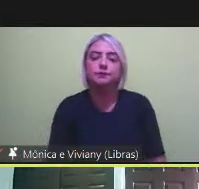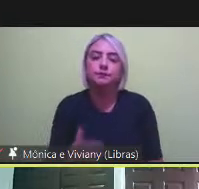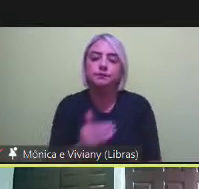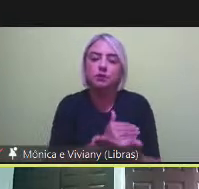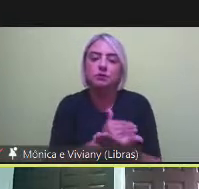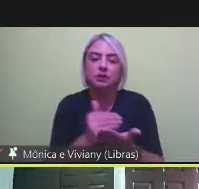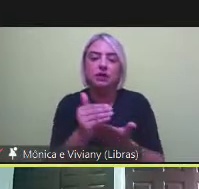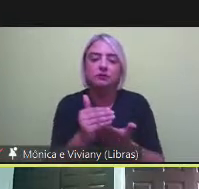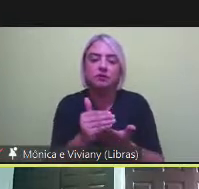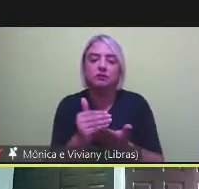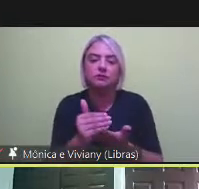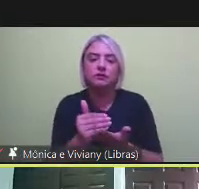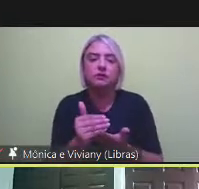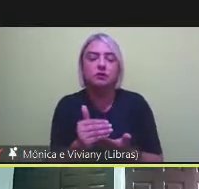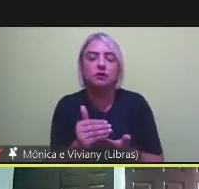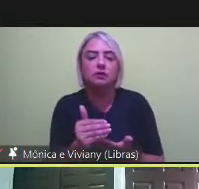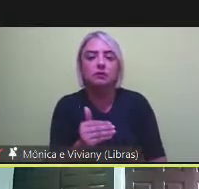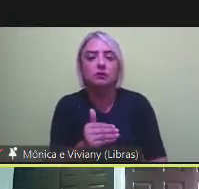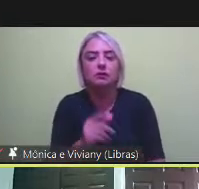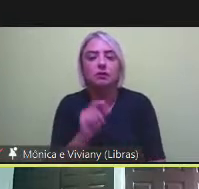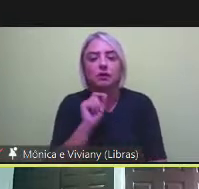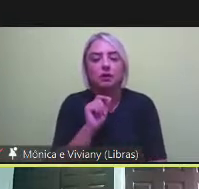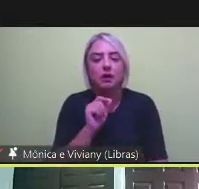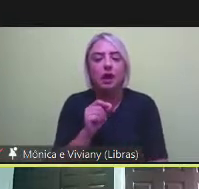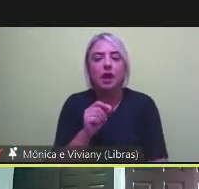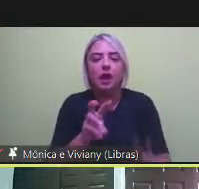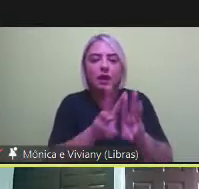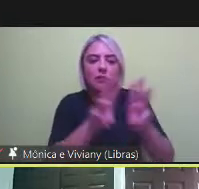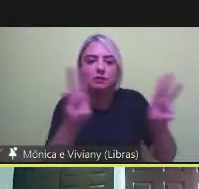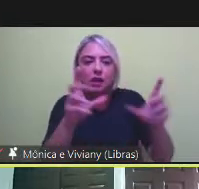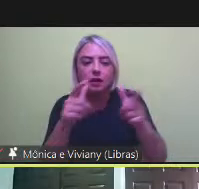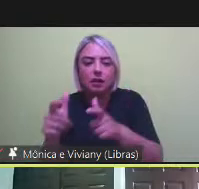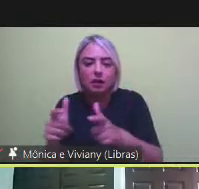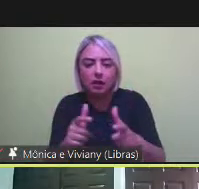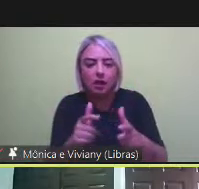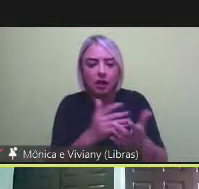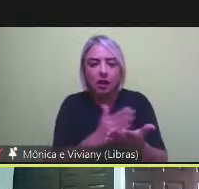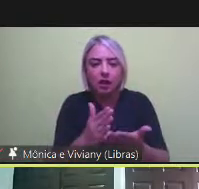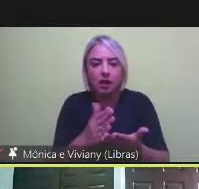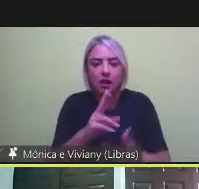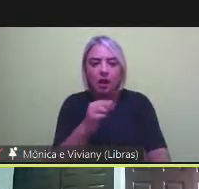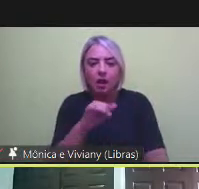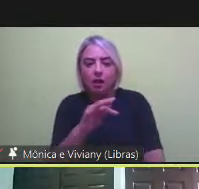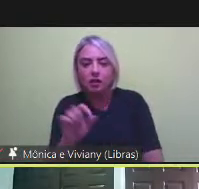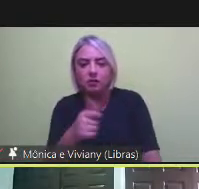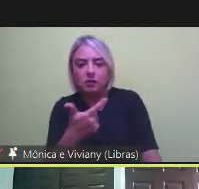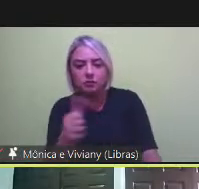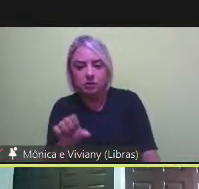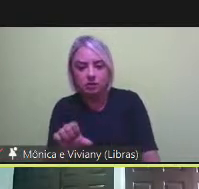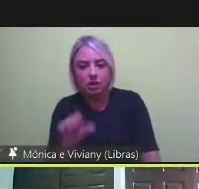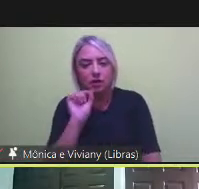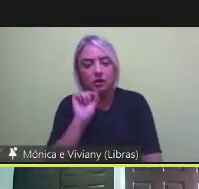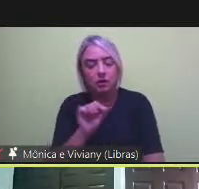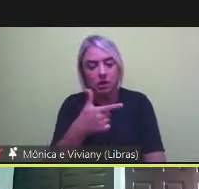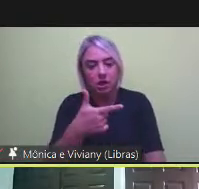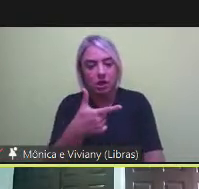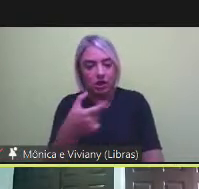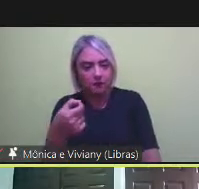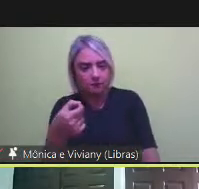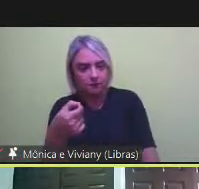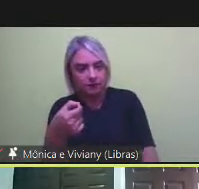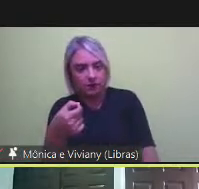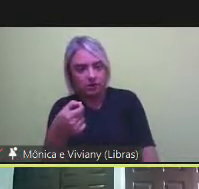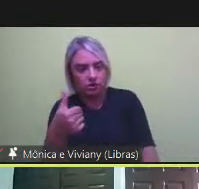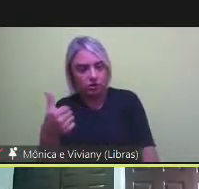in 2019. At the end of 2021, we had reached 48 of those health